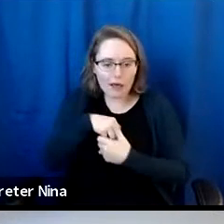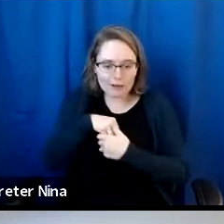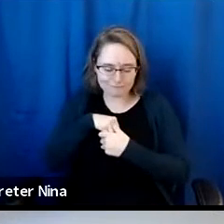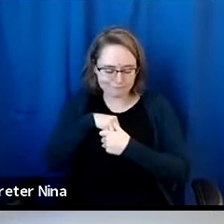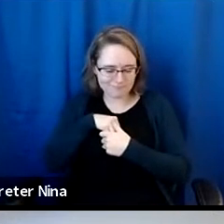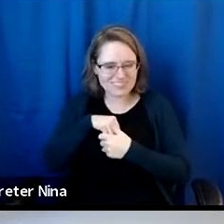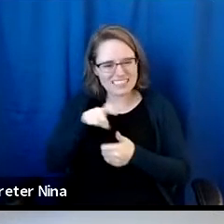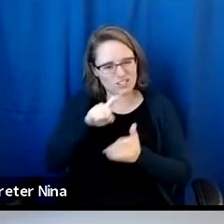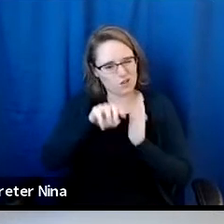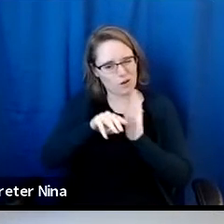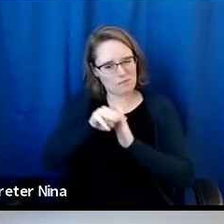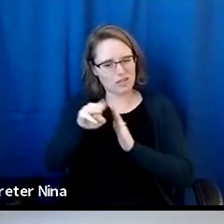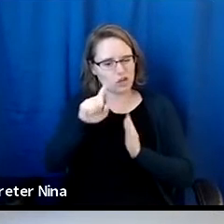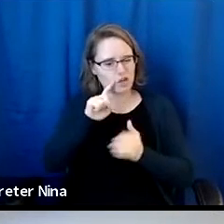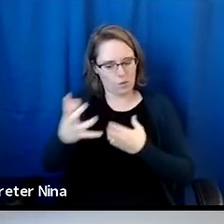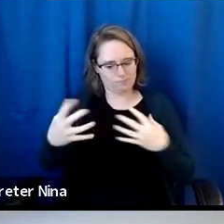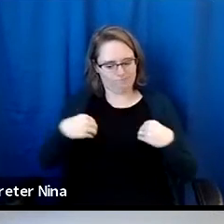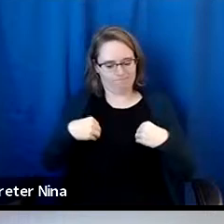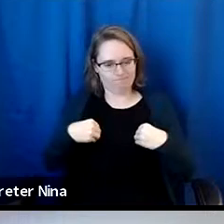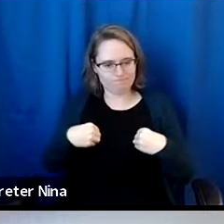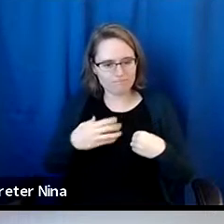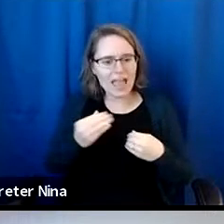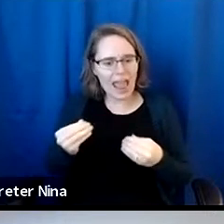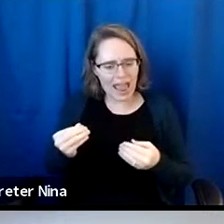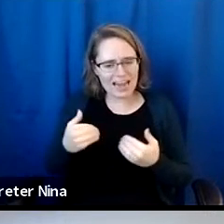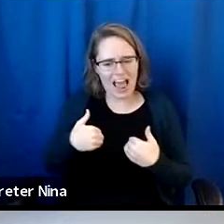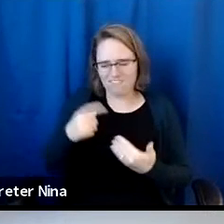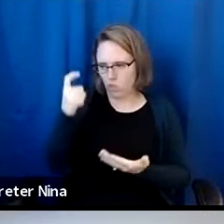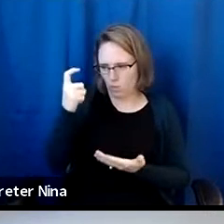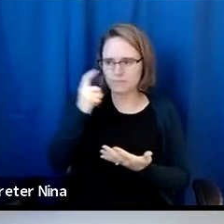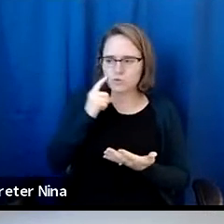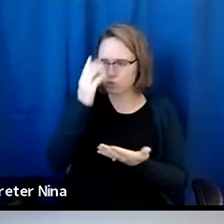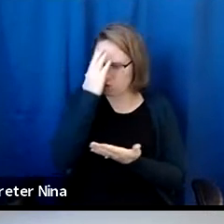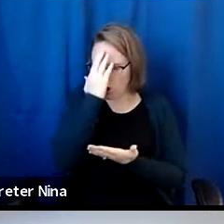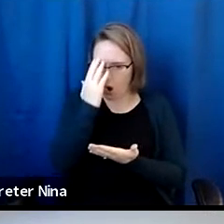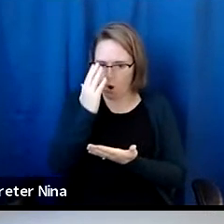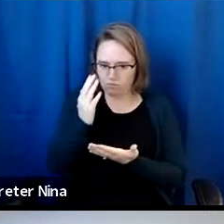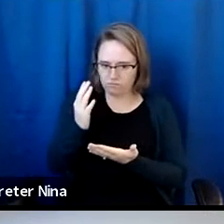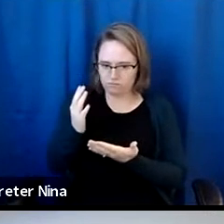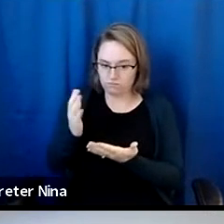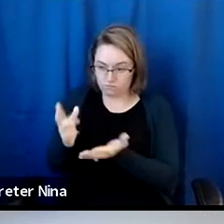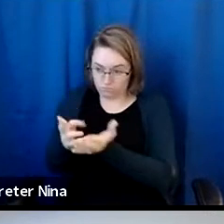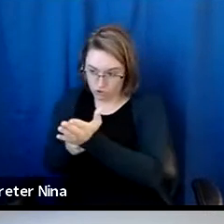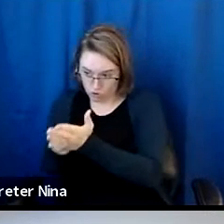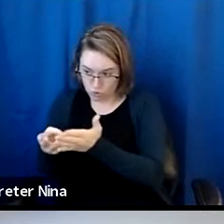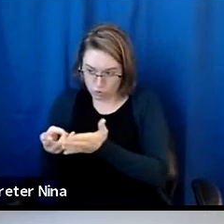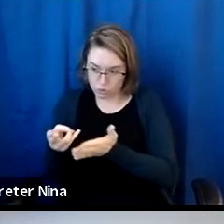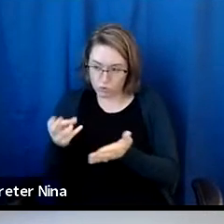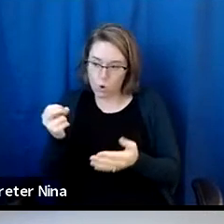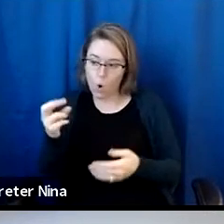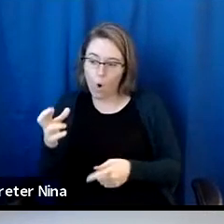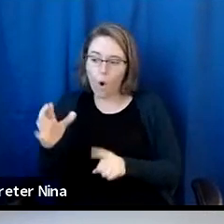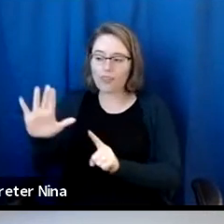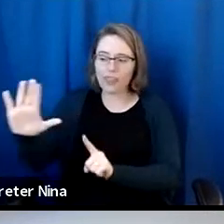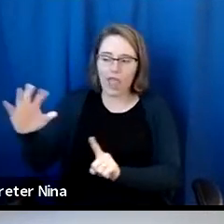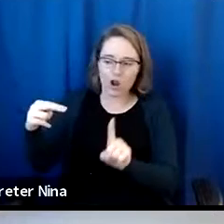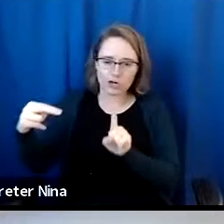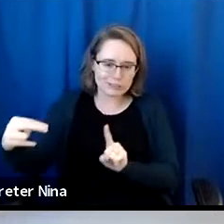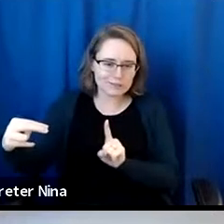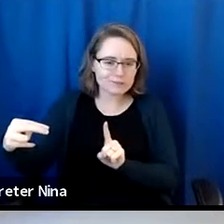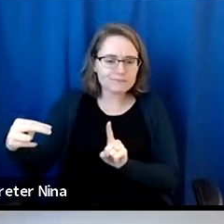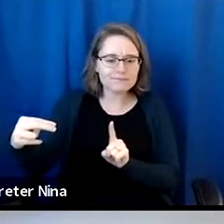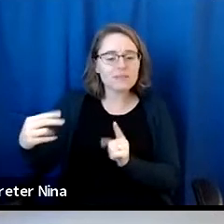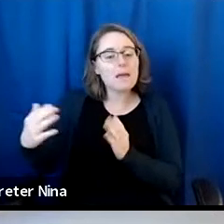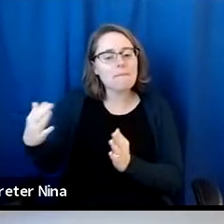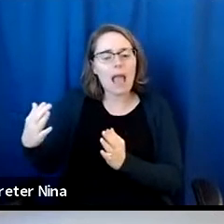to handle it and then have that discernment and wisdom to kind of know, is that really true? Or is that them kind of, you know, maybe they're